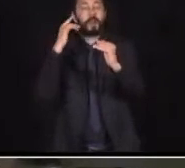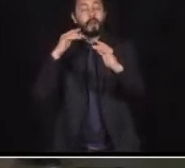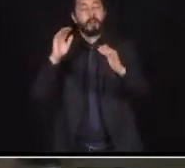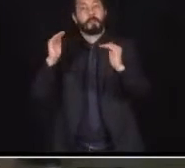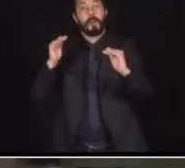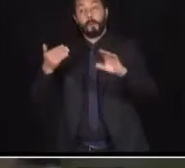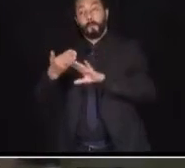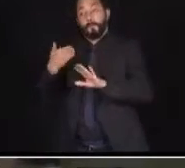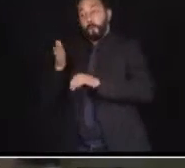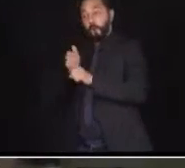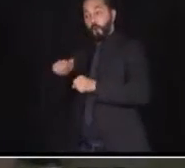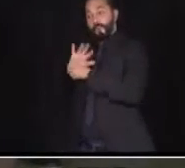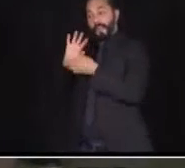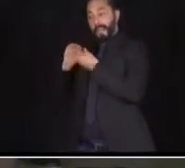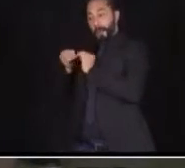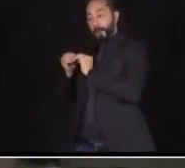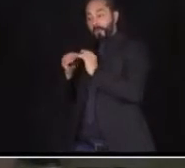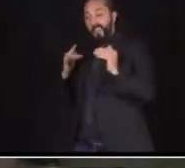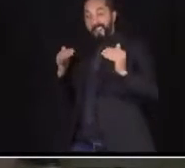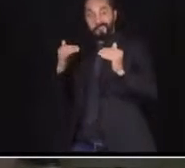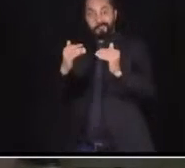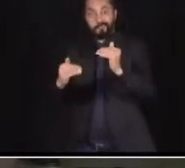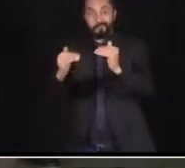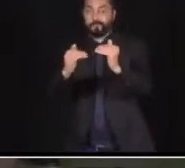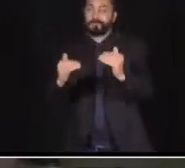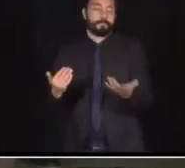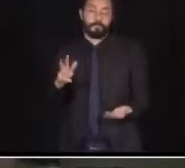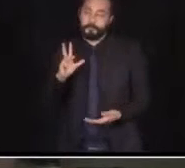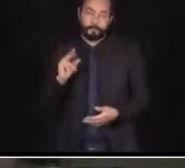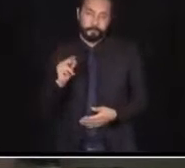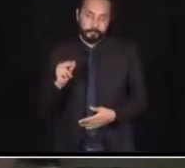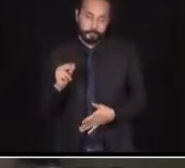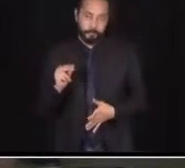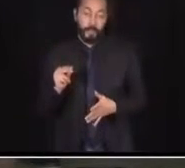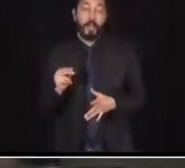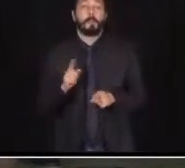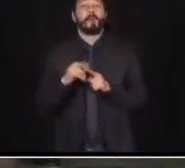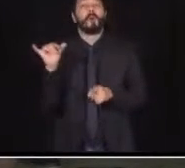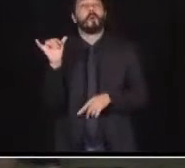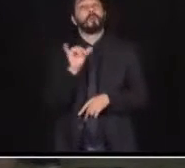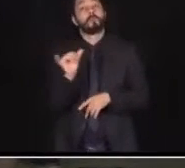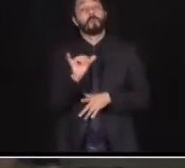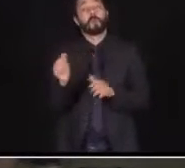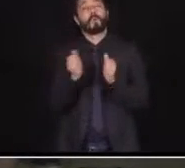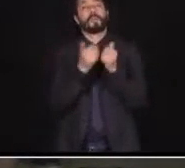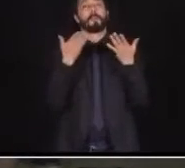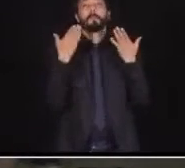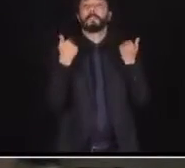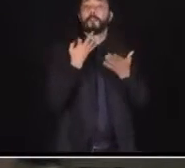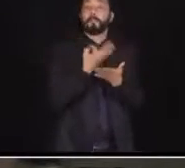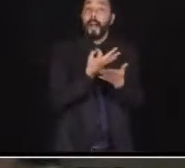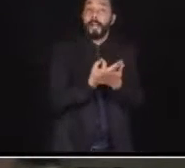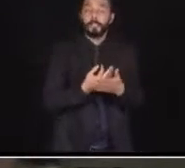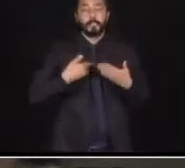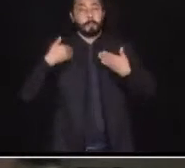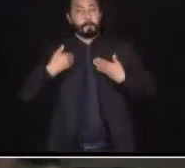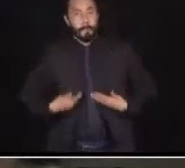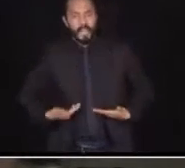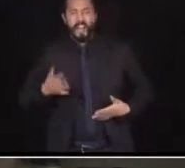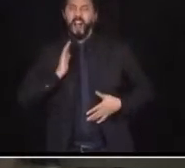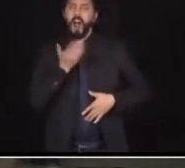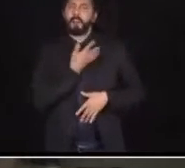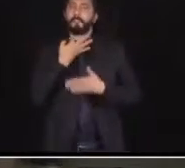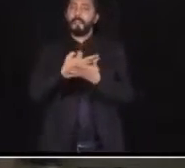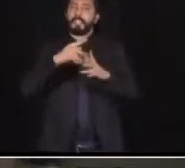numbers. I think that's just the reality. And again, along with the Minister of Finance and myself and the whole team, we're going to make